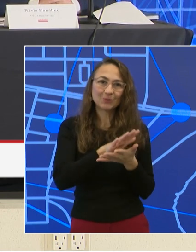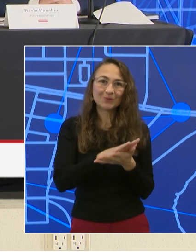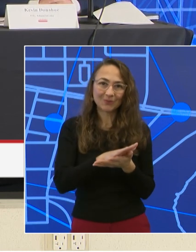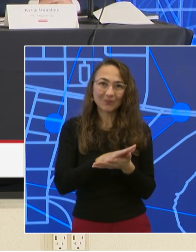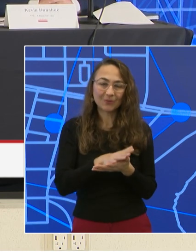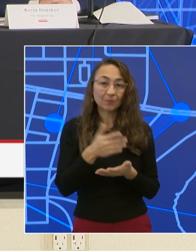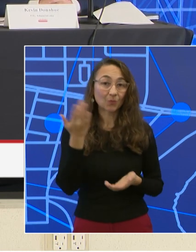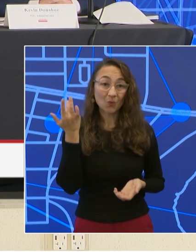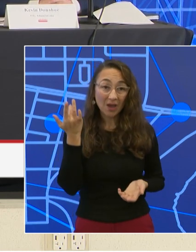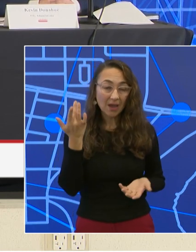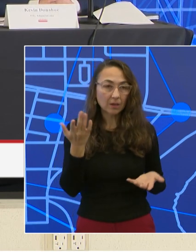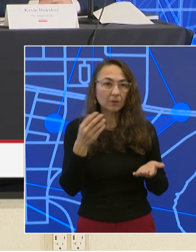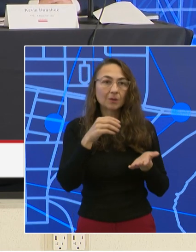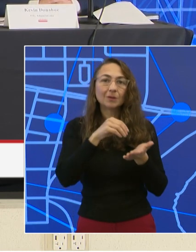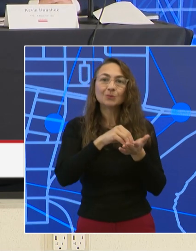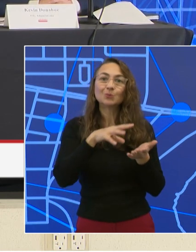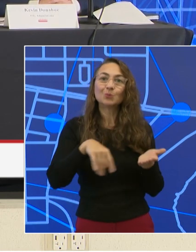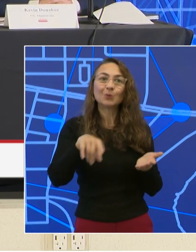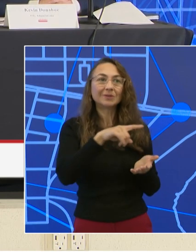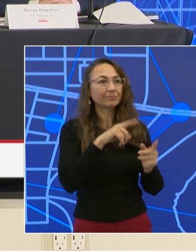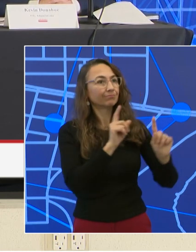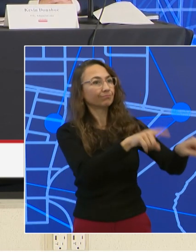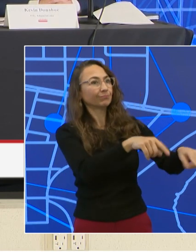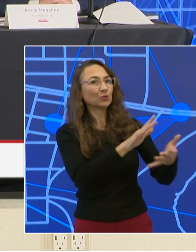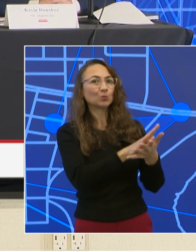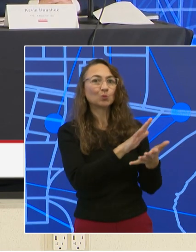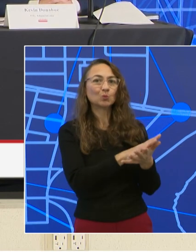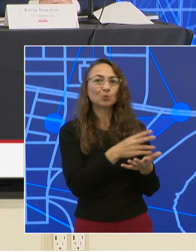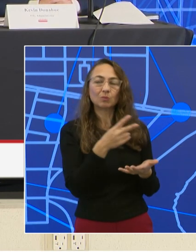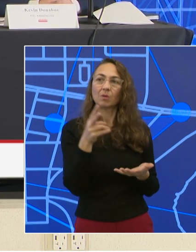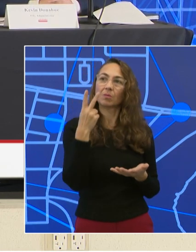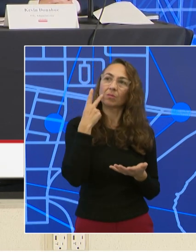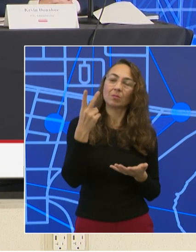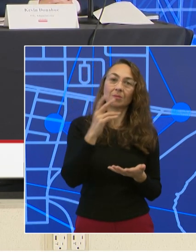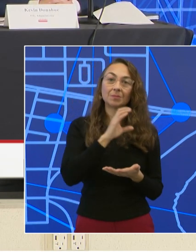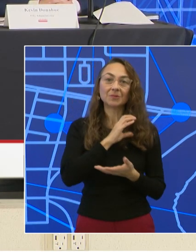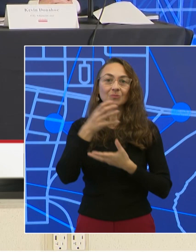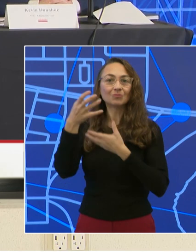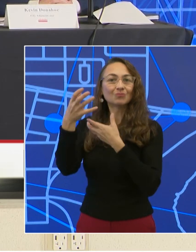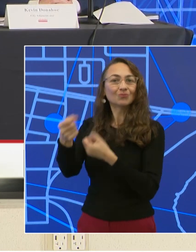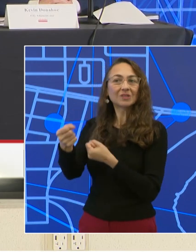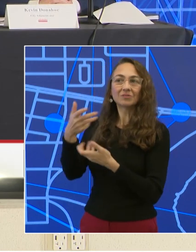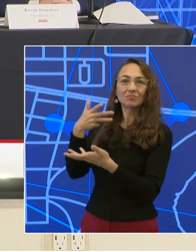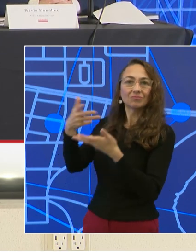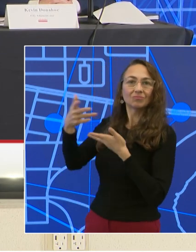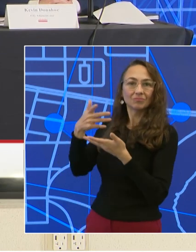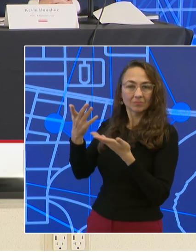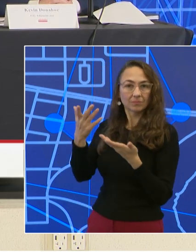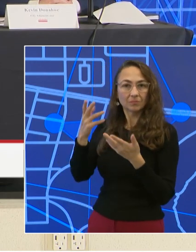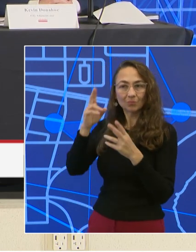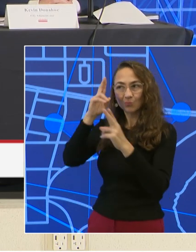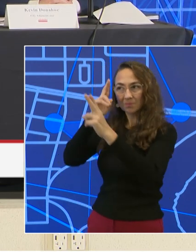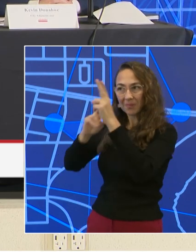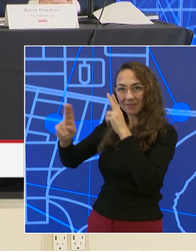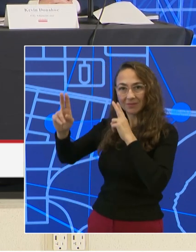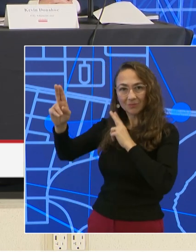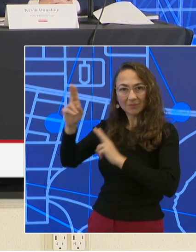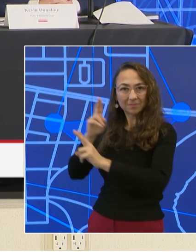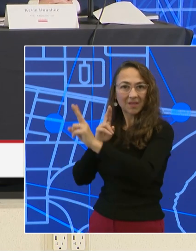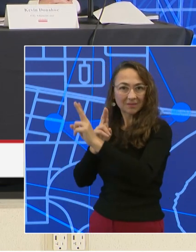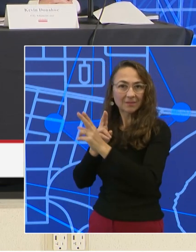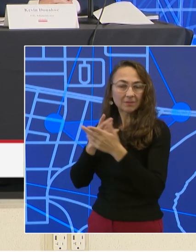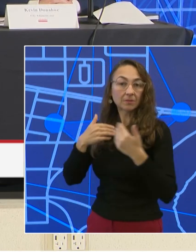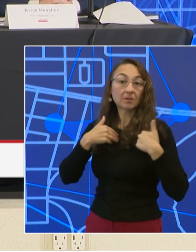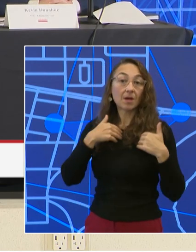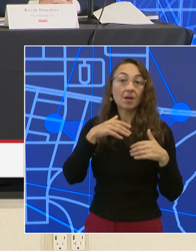enforcement personnel that are in our schools, and we gather a lot of information with respect to where young people are coming to schools with guns,